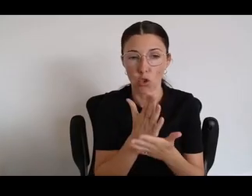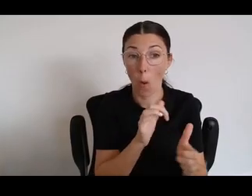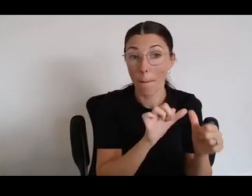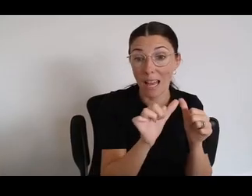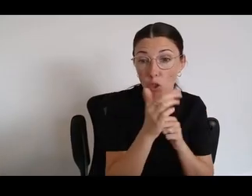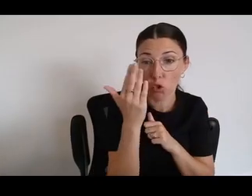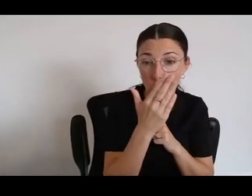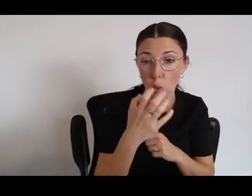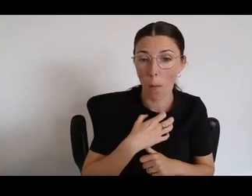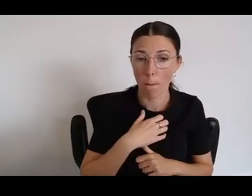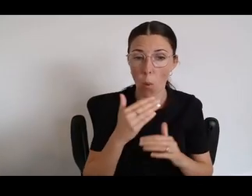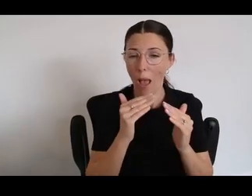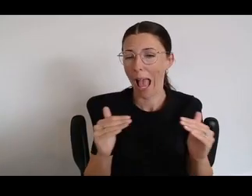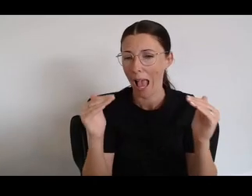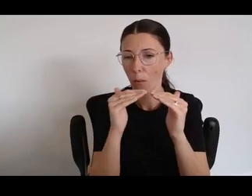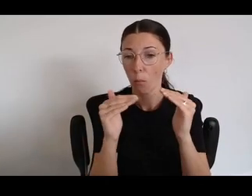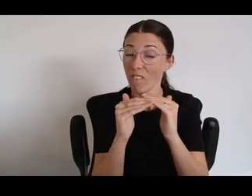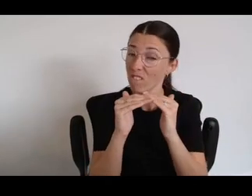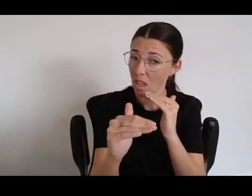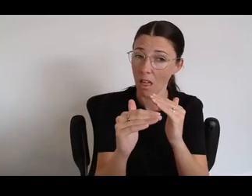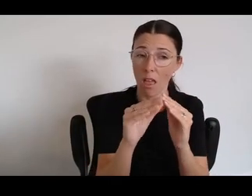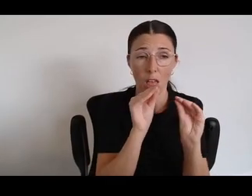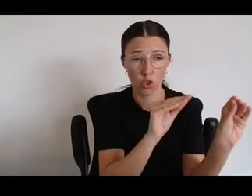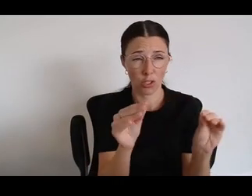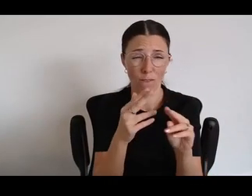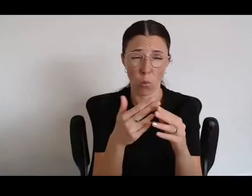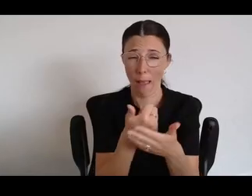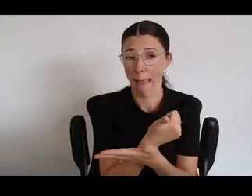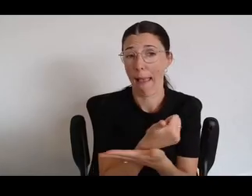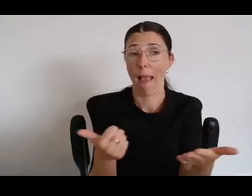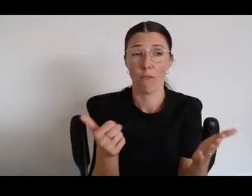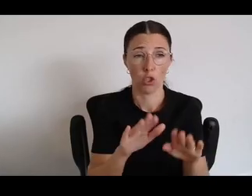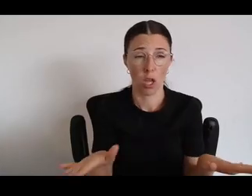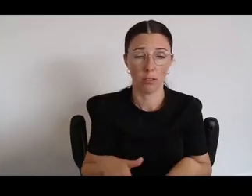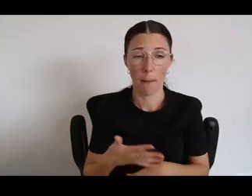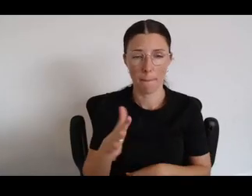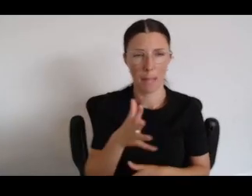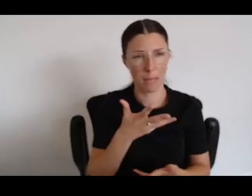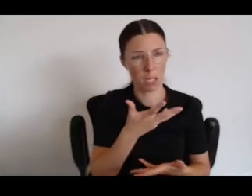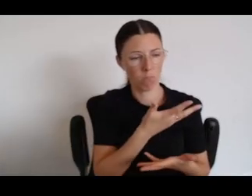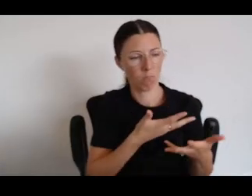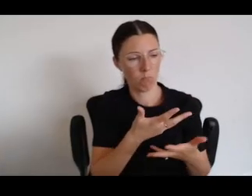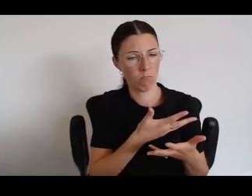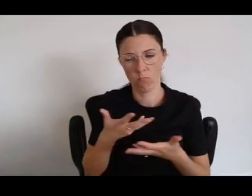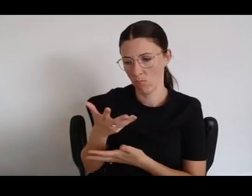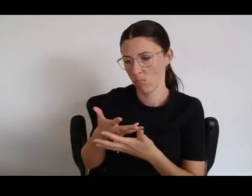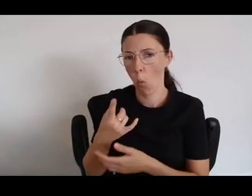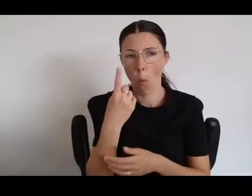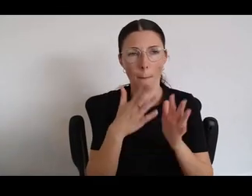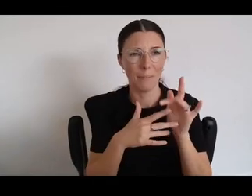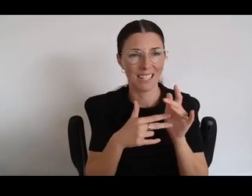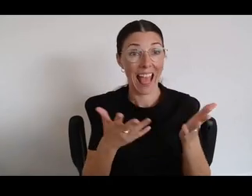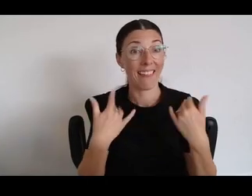fair education for each and every child here? Just 1 minute and have a little chat. Then I'll give you the right answer, right?